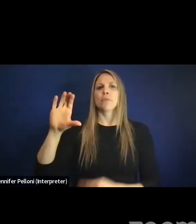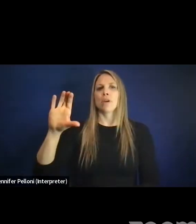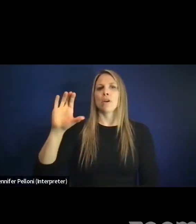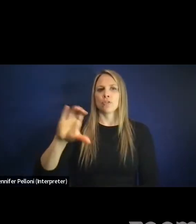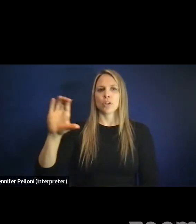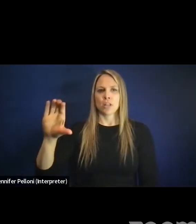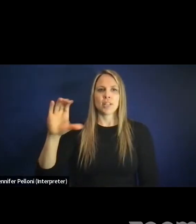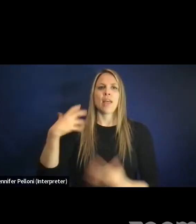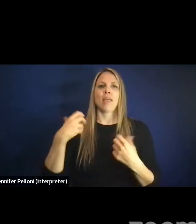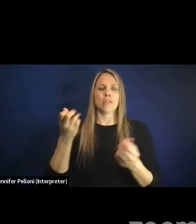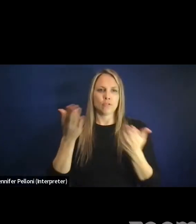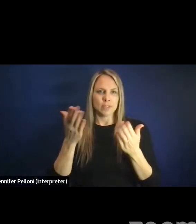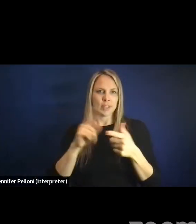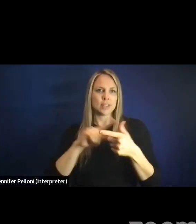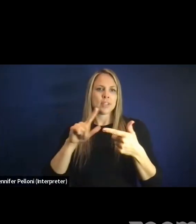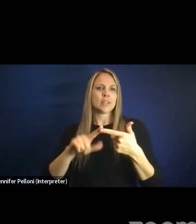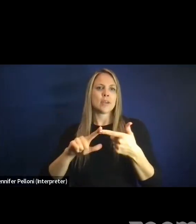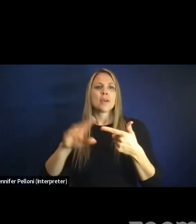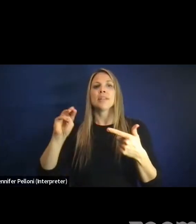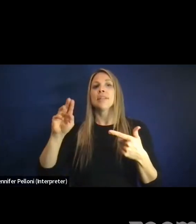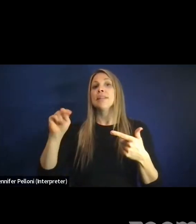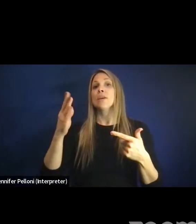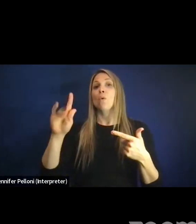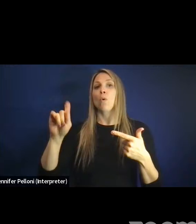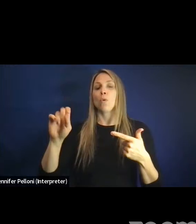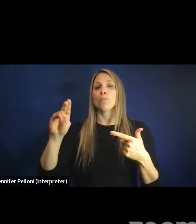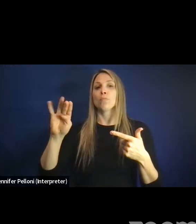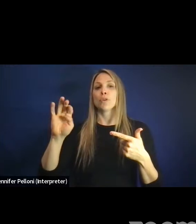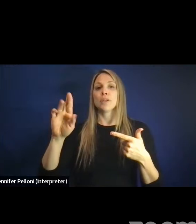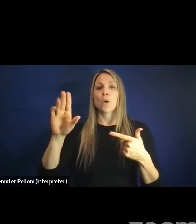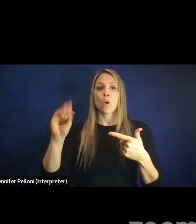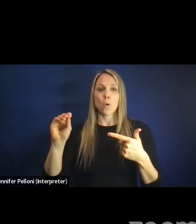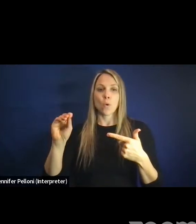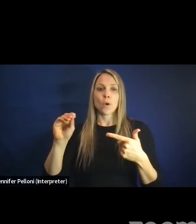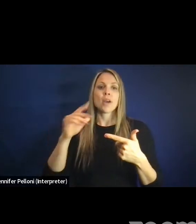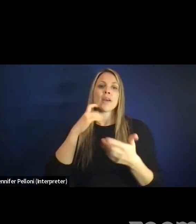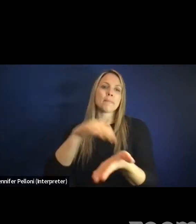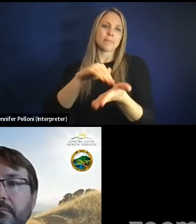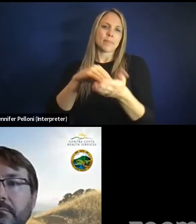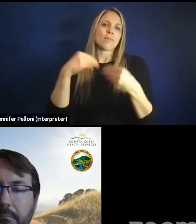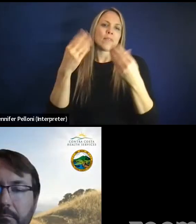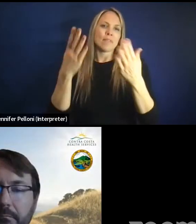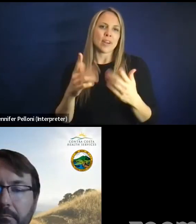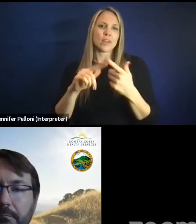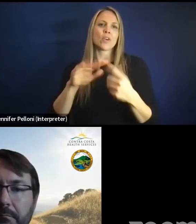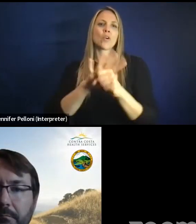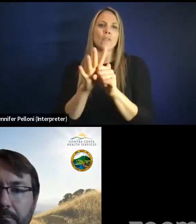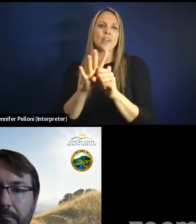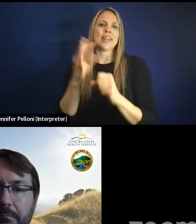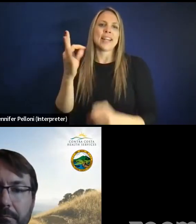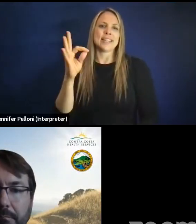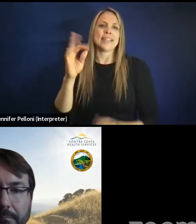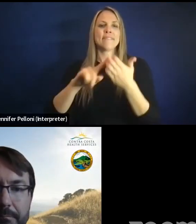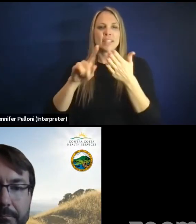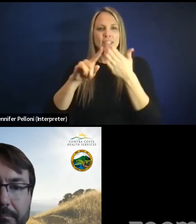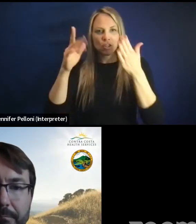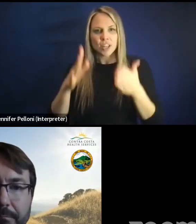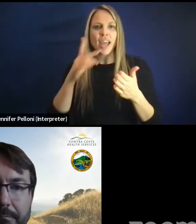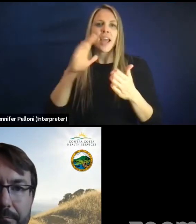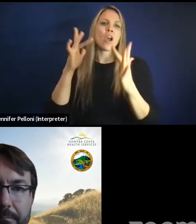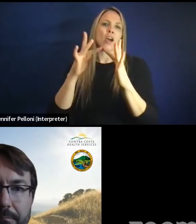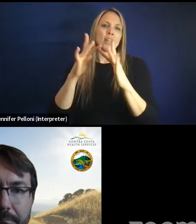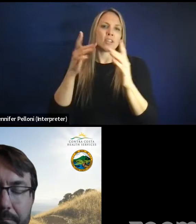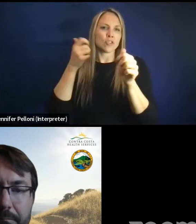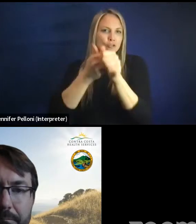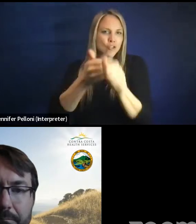Services, Nicole Brito, nurse practitioner, pediatric provider, COVID-19 case investigation and contact tracing director